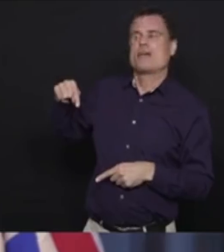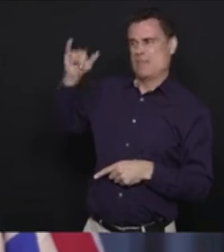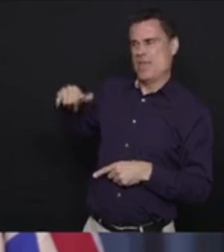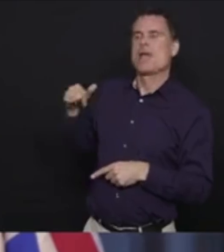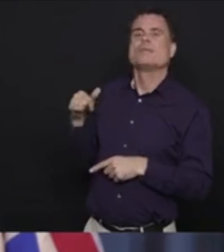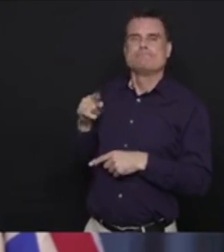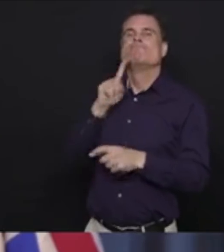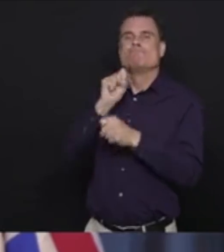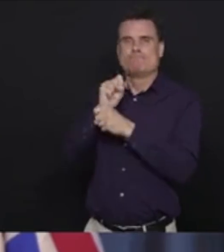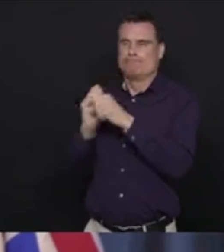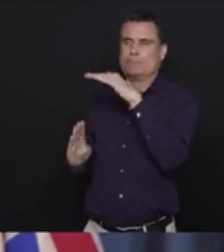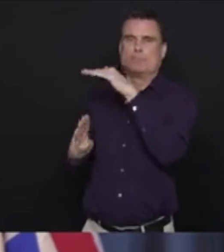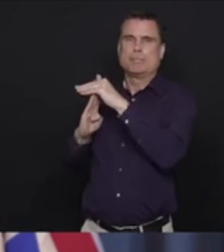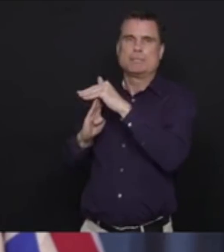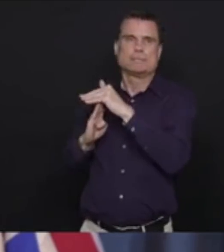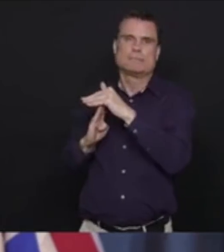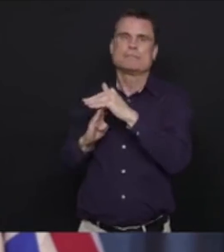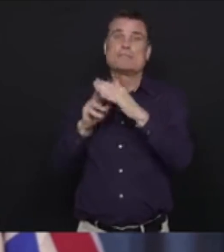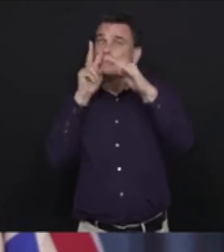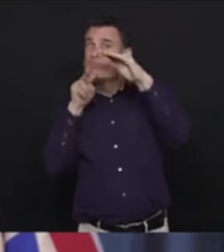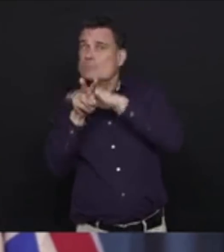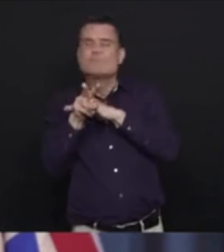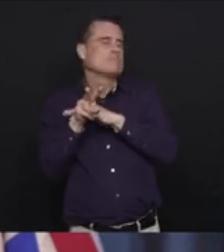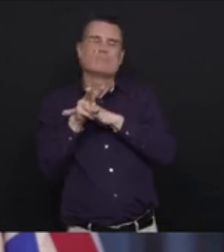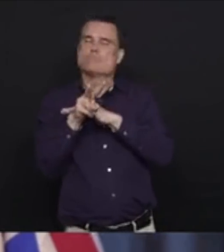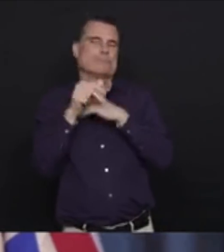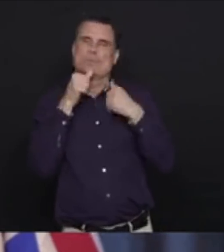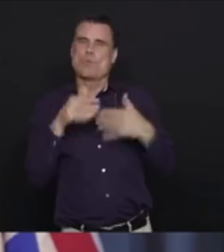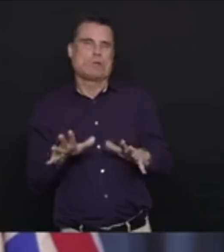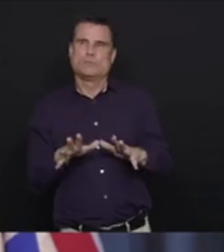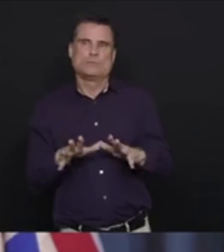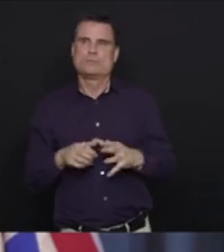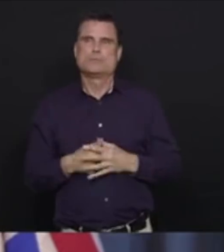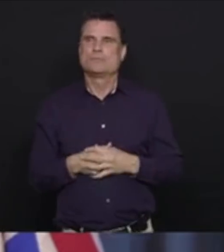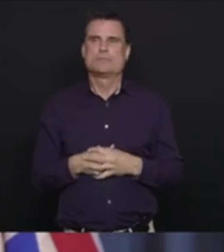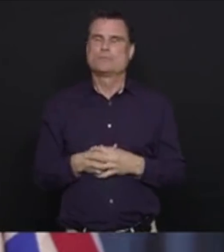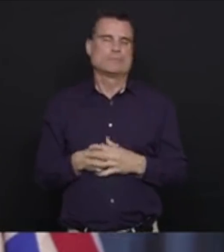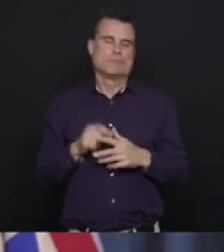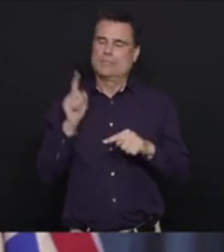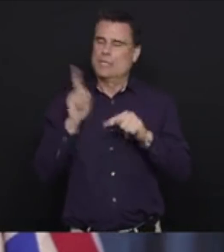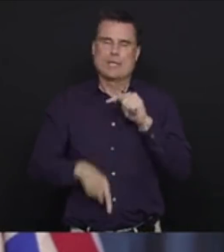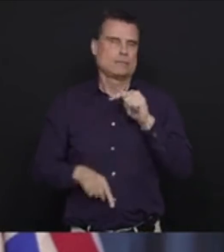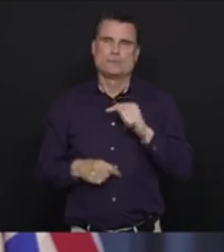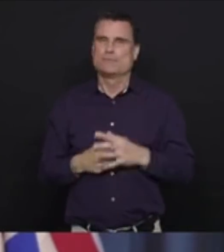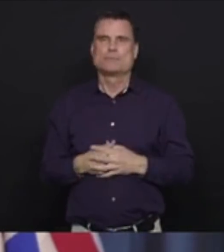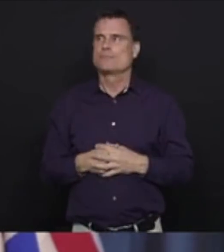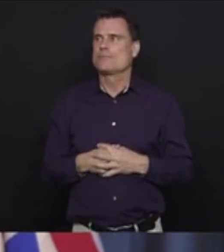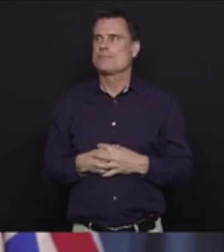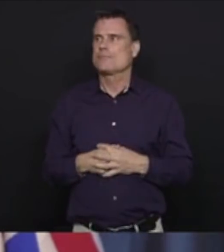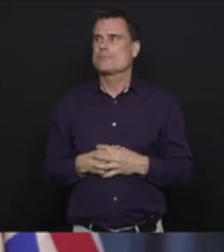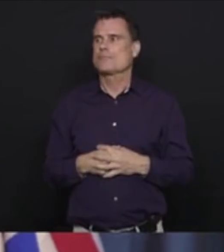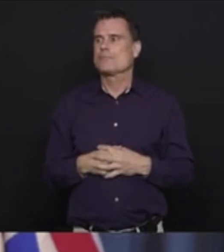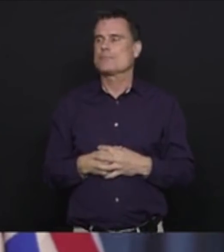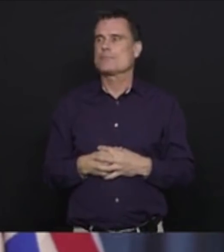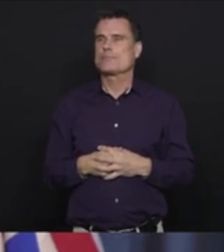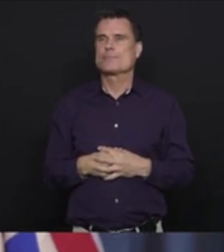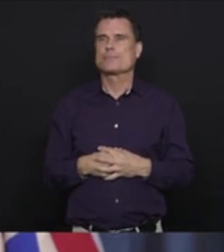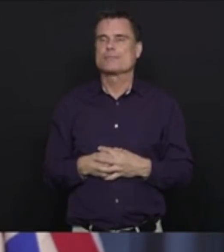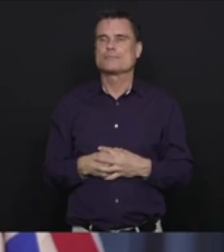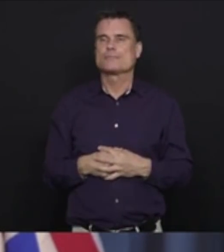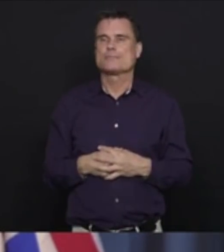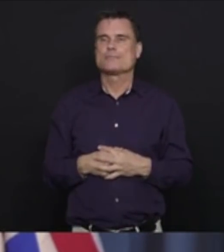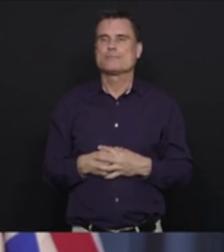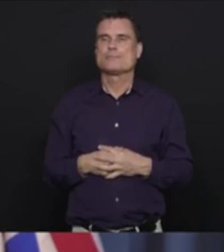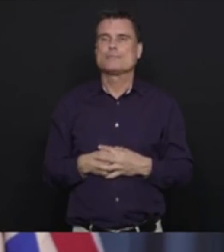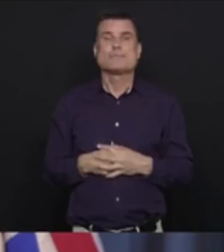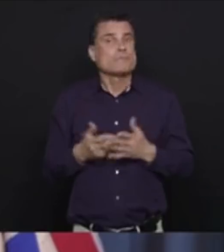day, everything else being equal, that usually tells us. And right now, of course, they're looking in places like Italy